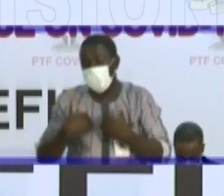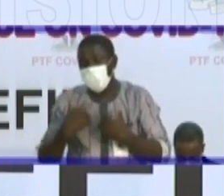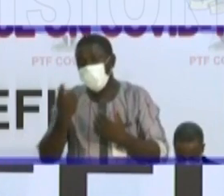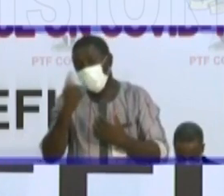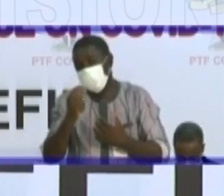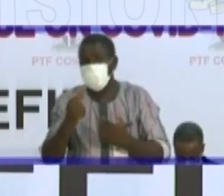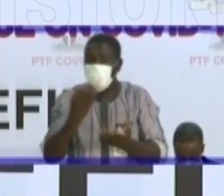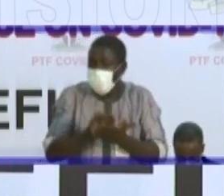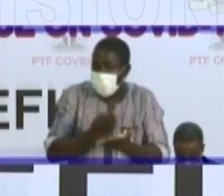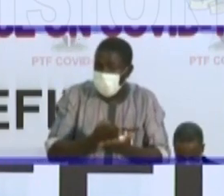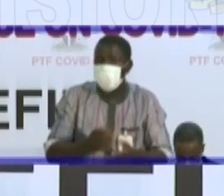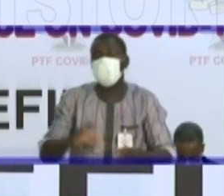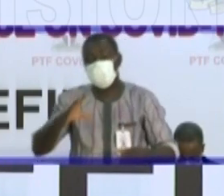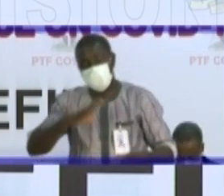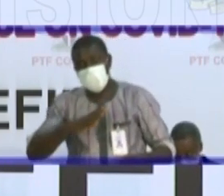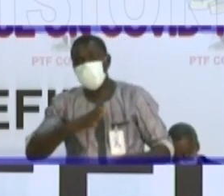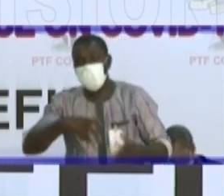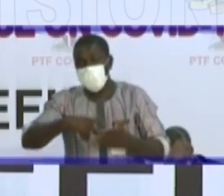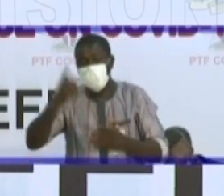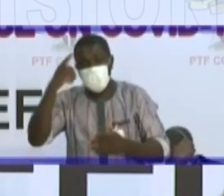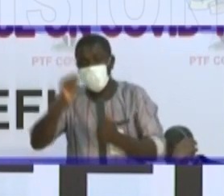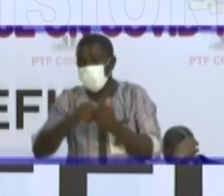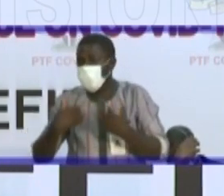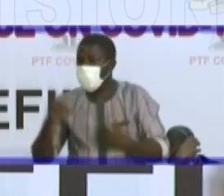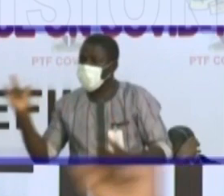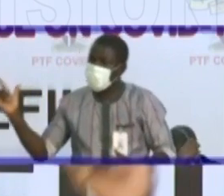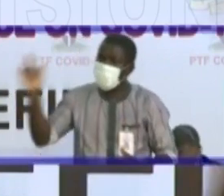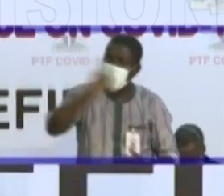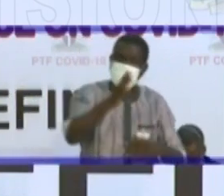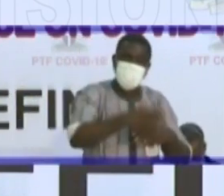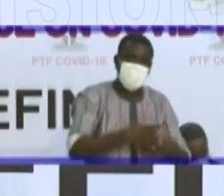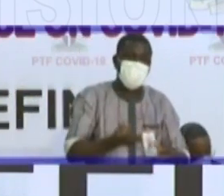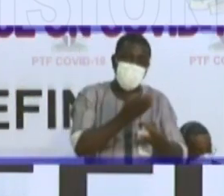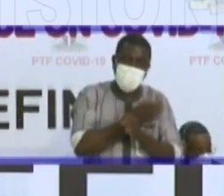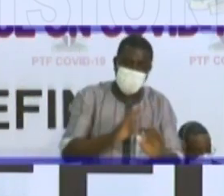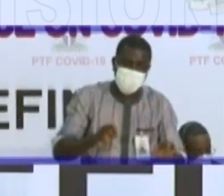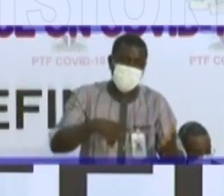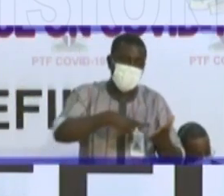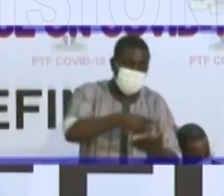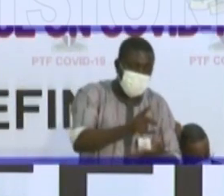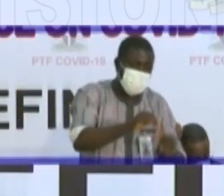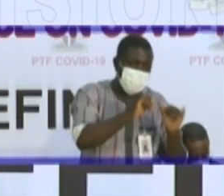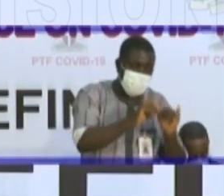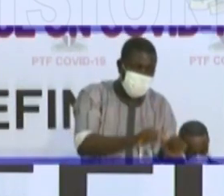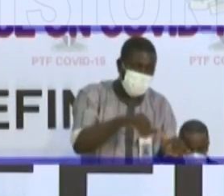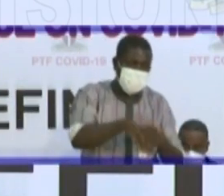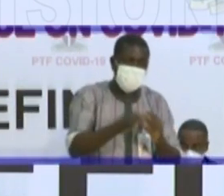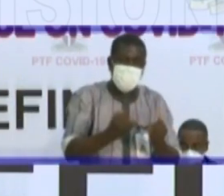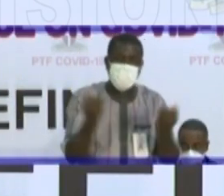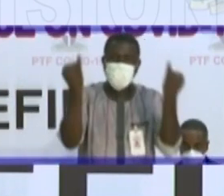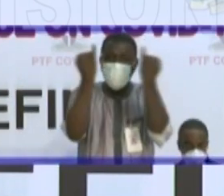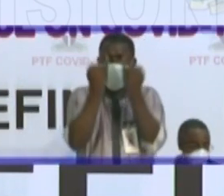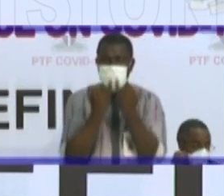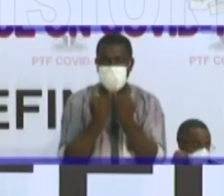to pay for everybody to come home free of charge, to pay for their stay in our isolation